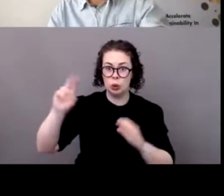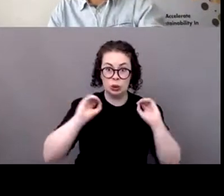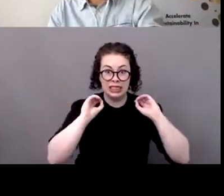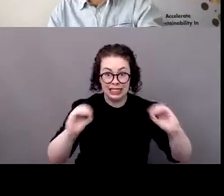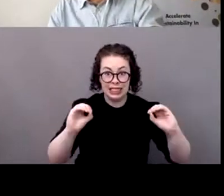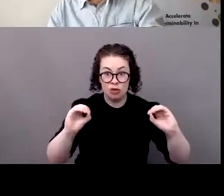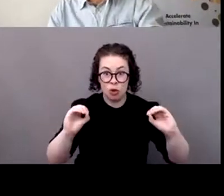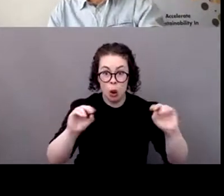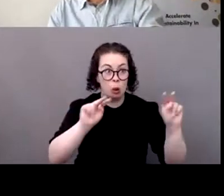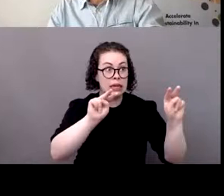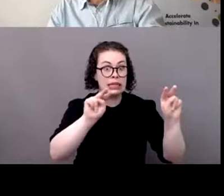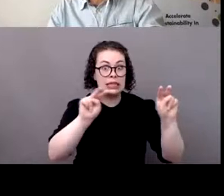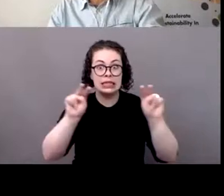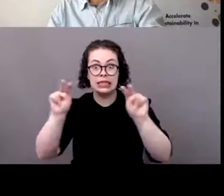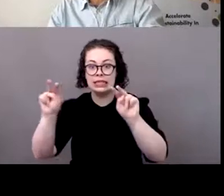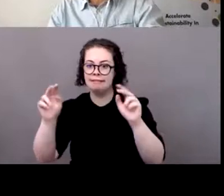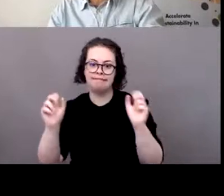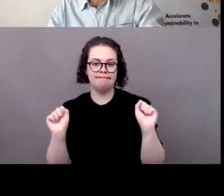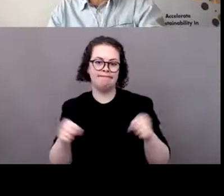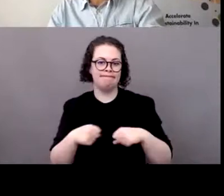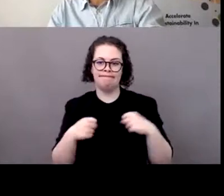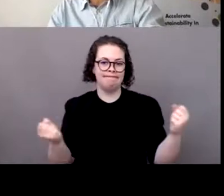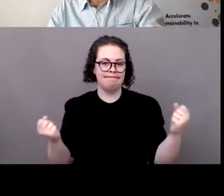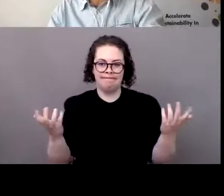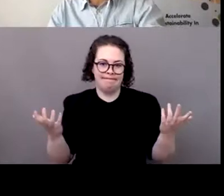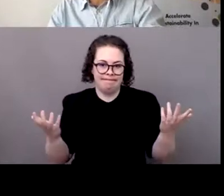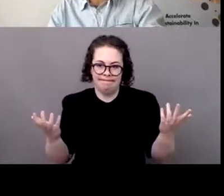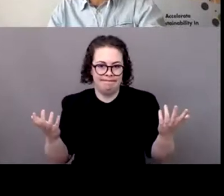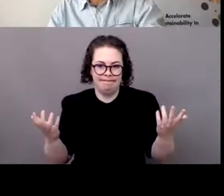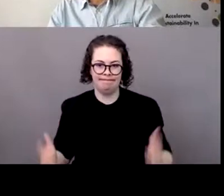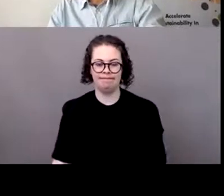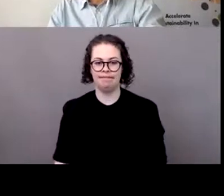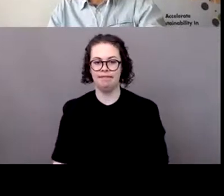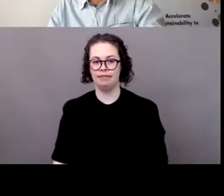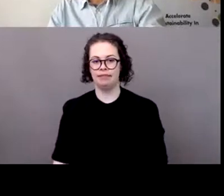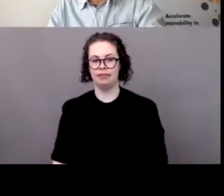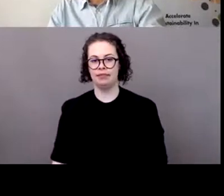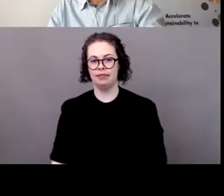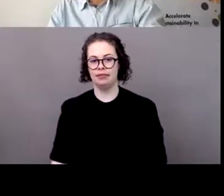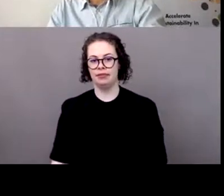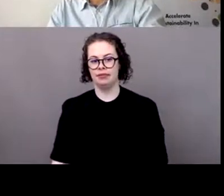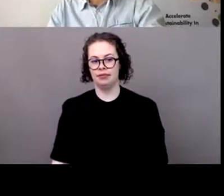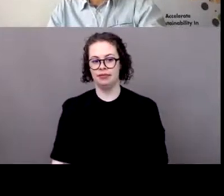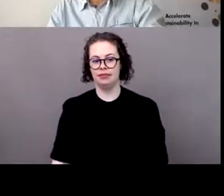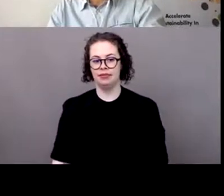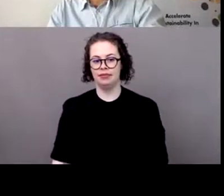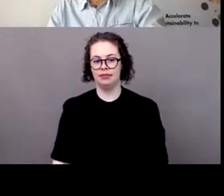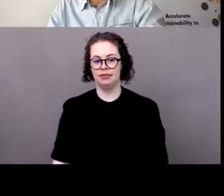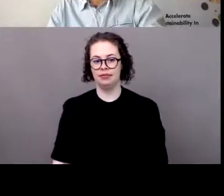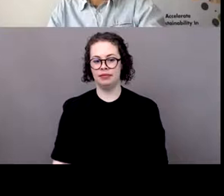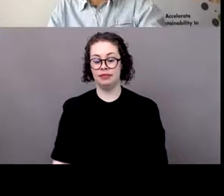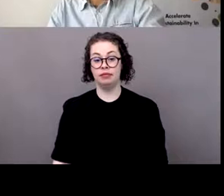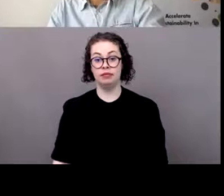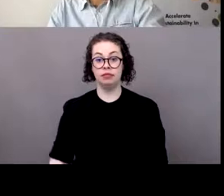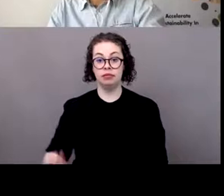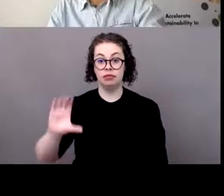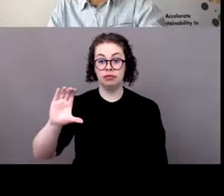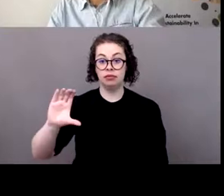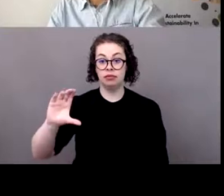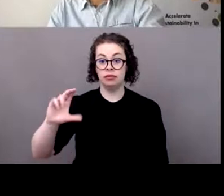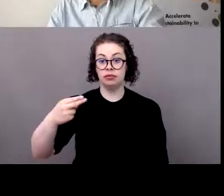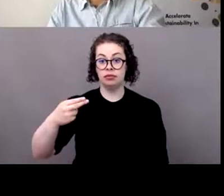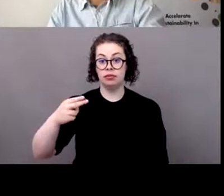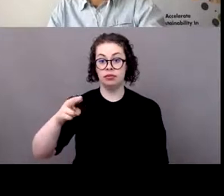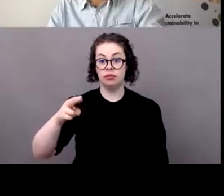If I don't know if Chris, you want to answer some,